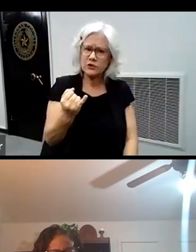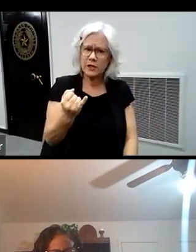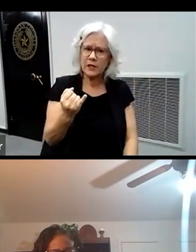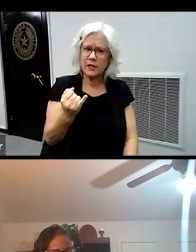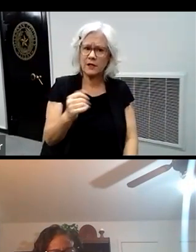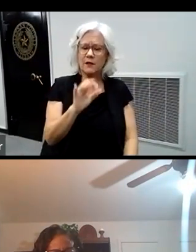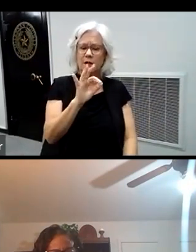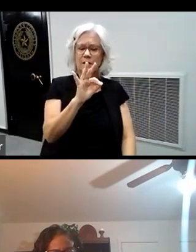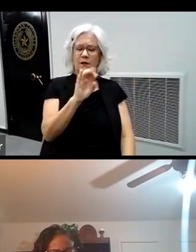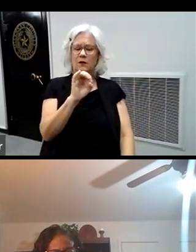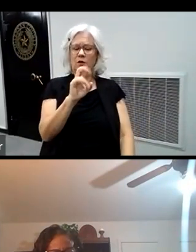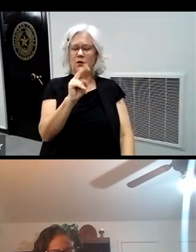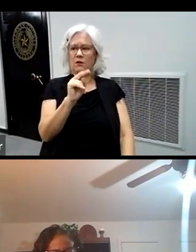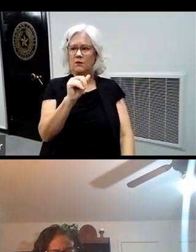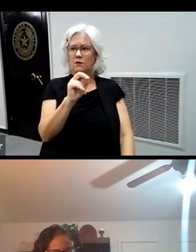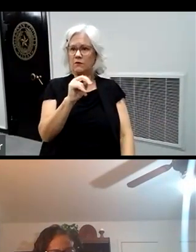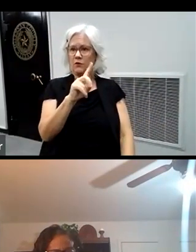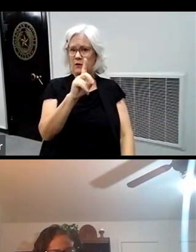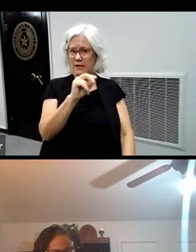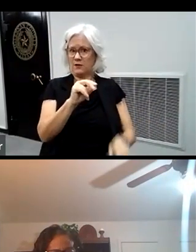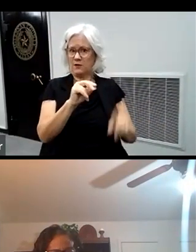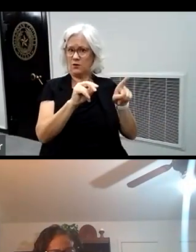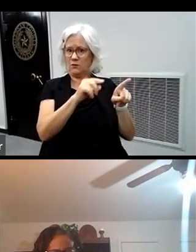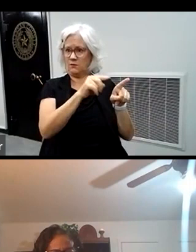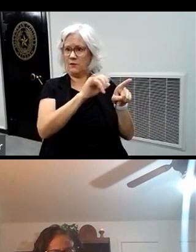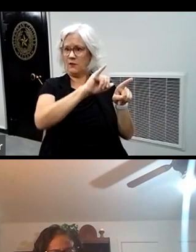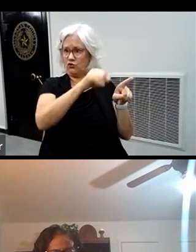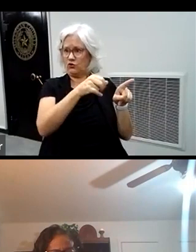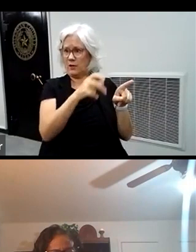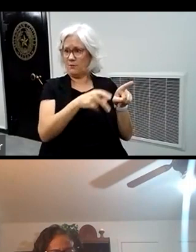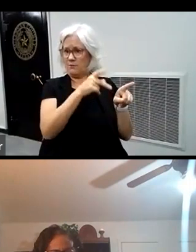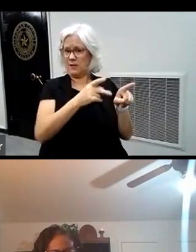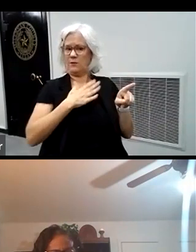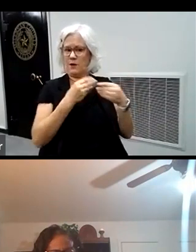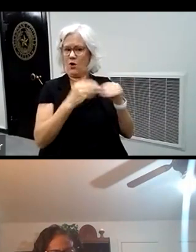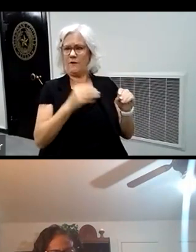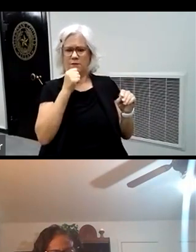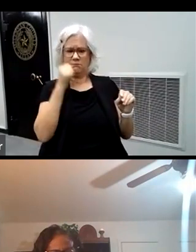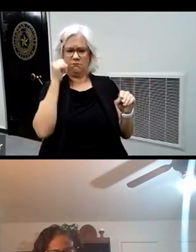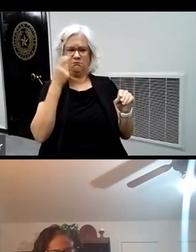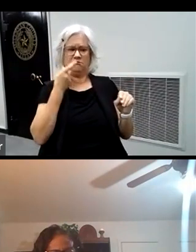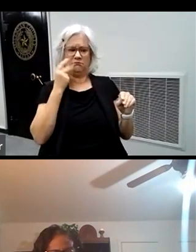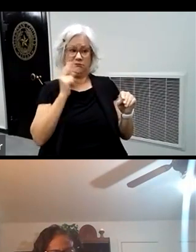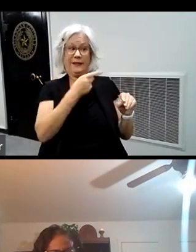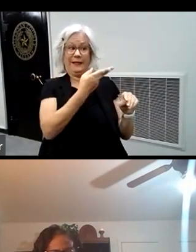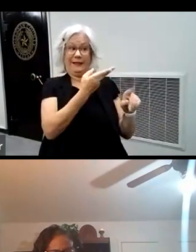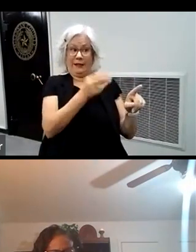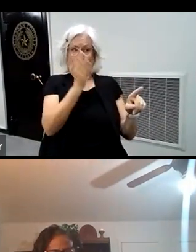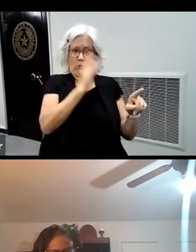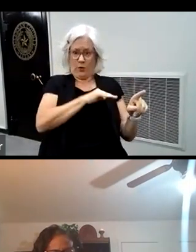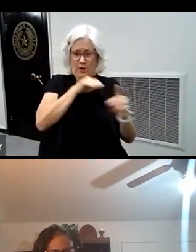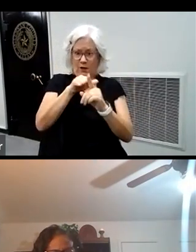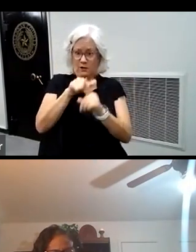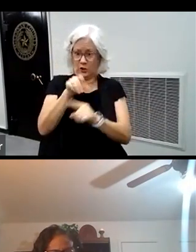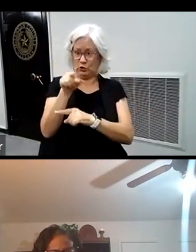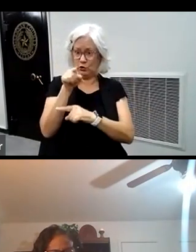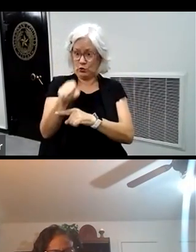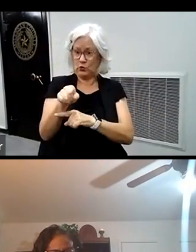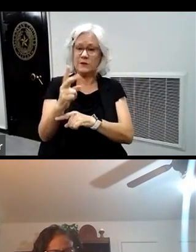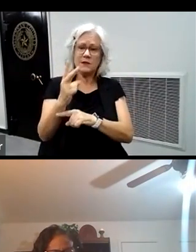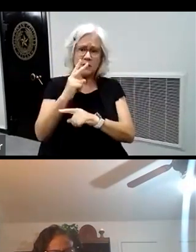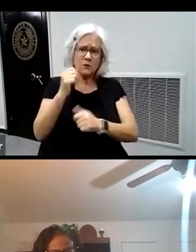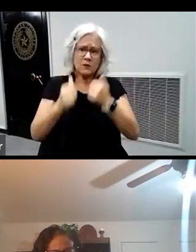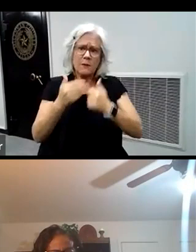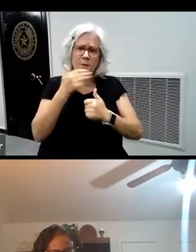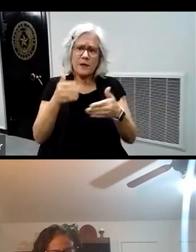Fernando Villarreal, Judge JP, had been in my office the other day, and he was going to get with you to see if what would be the best way to see if he can